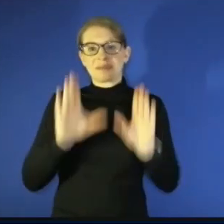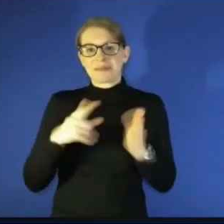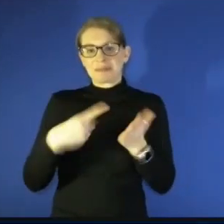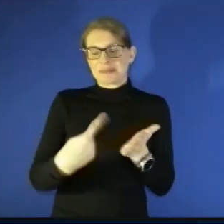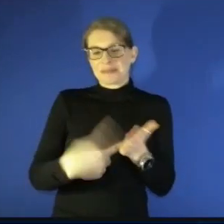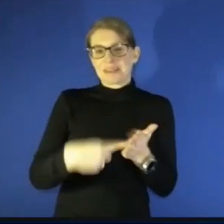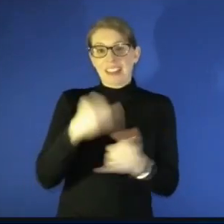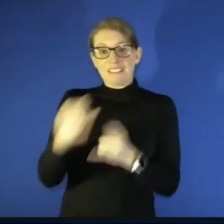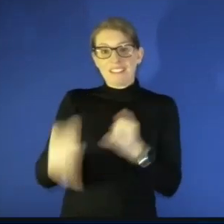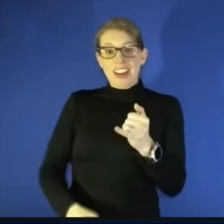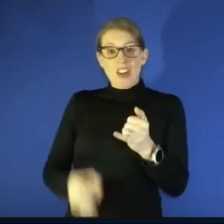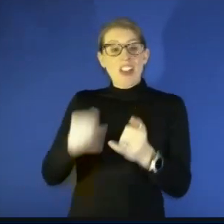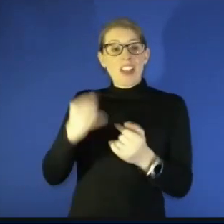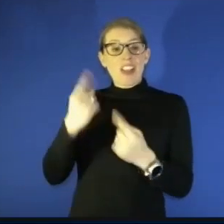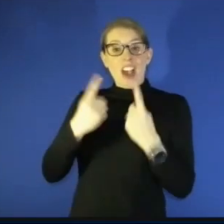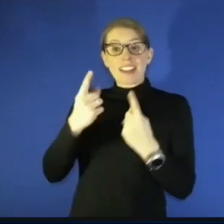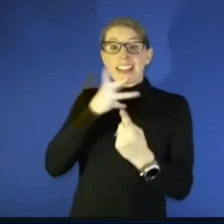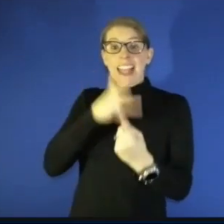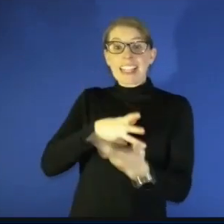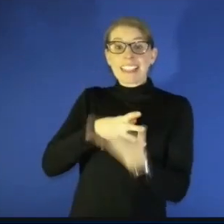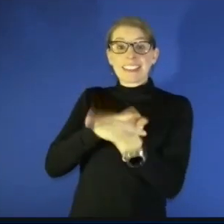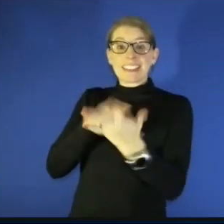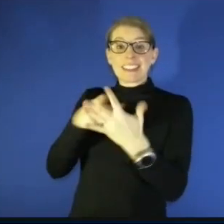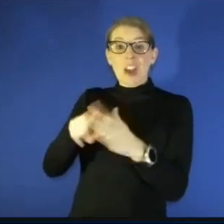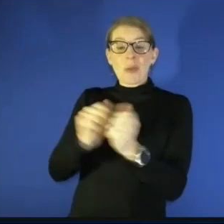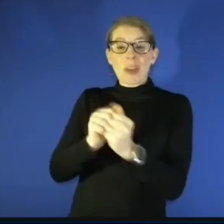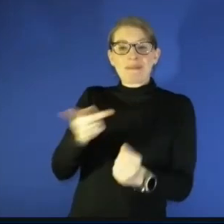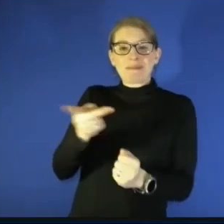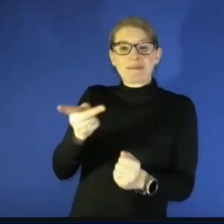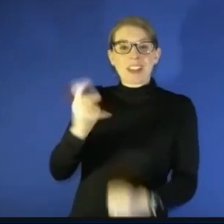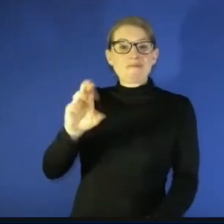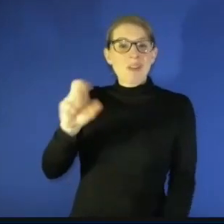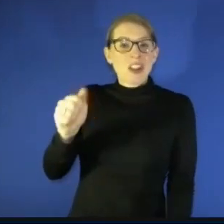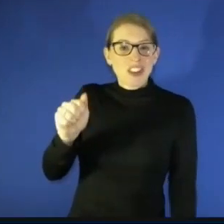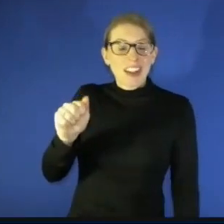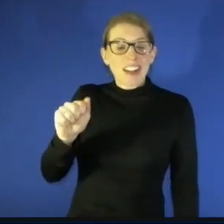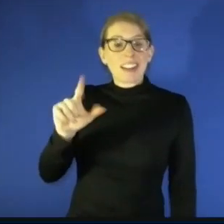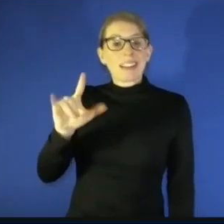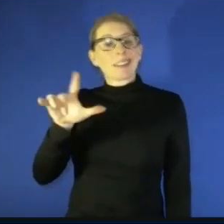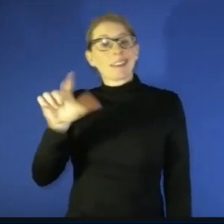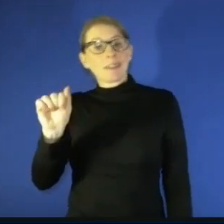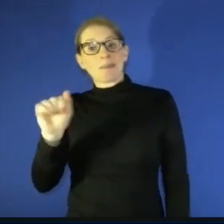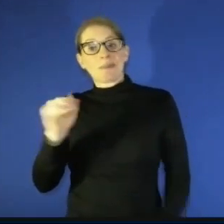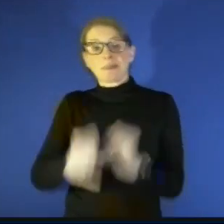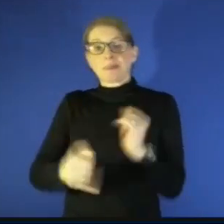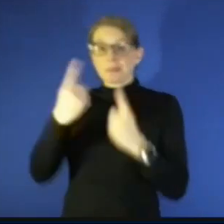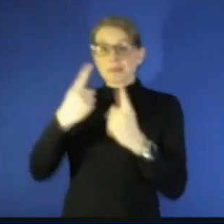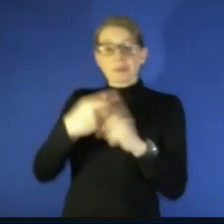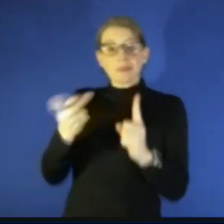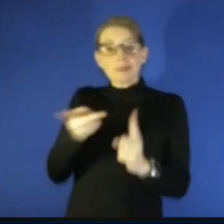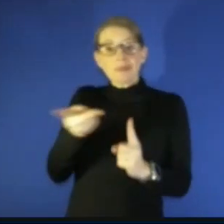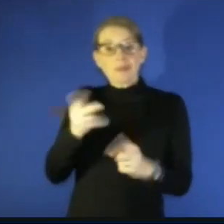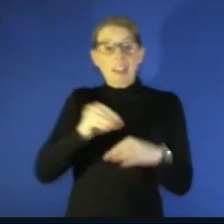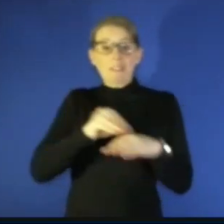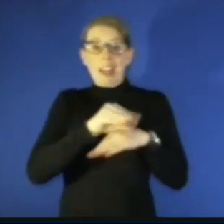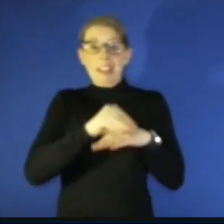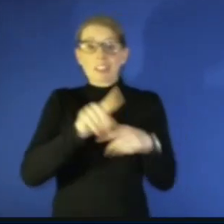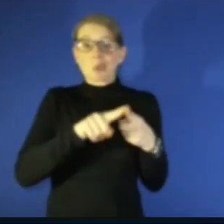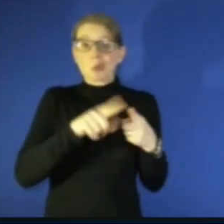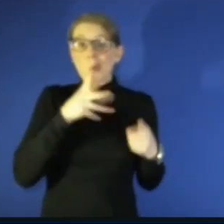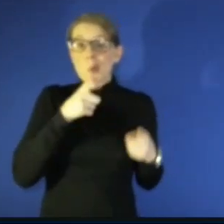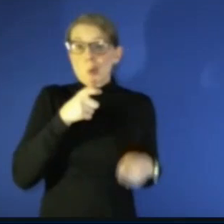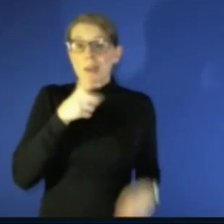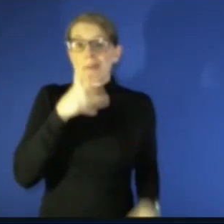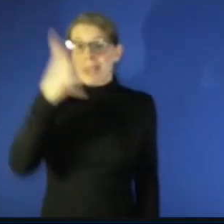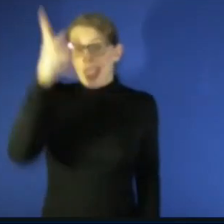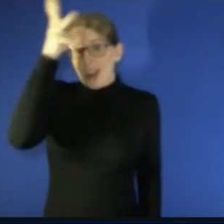thoughts. And ladies, I'm going to start with you, Marcia, Layla. Just some final thoughts from you. Maybe some advice to parents about